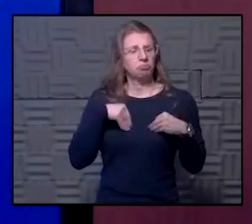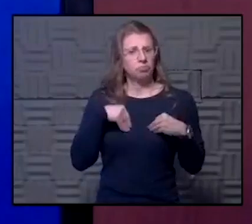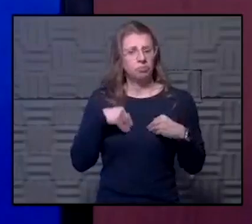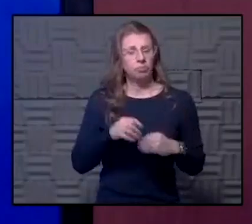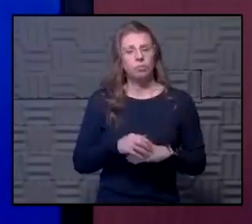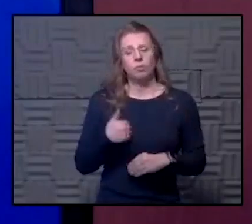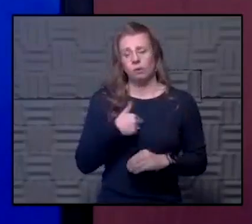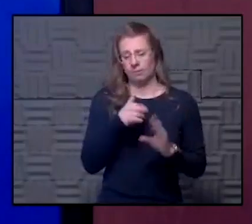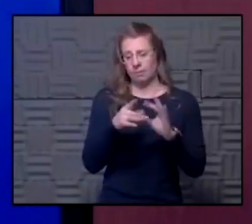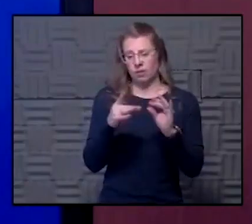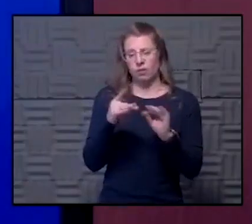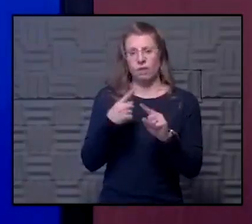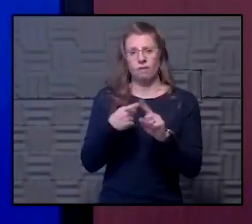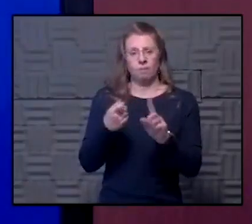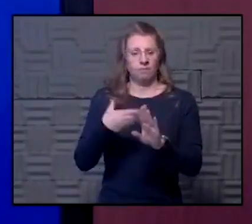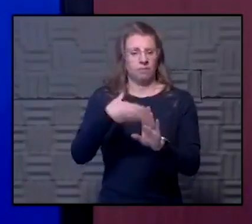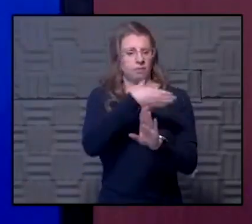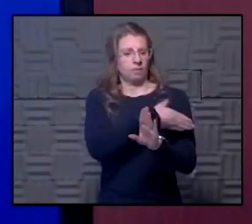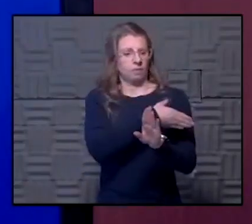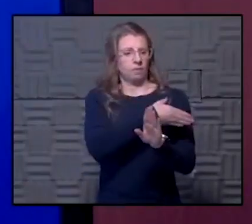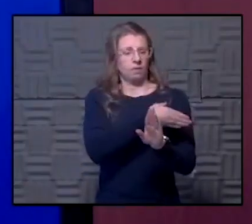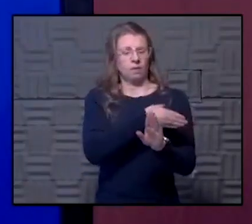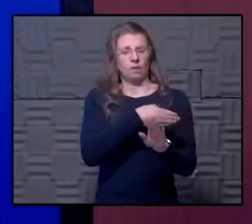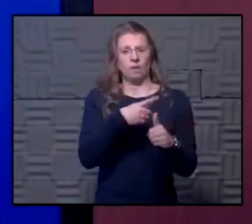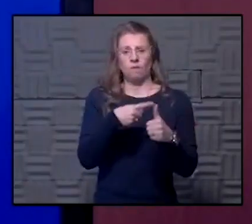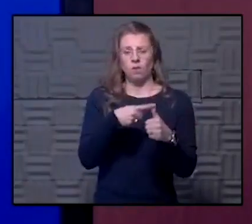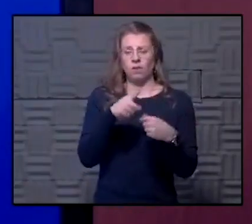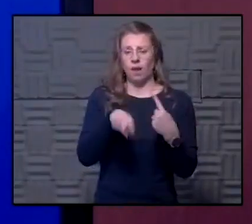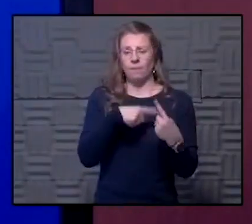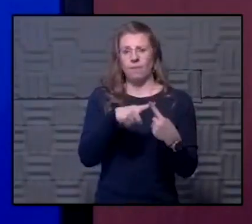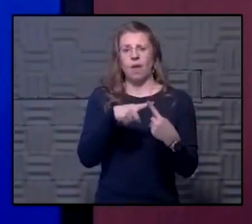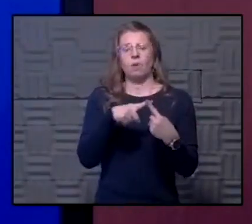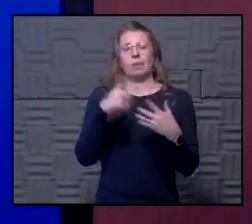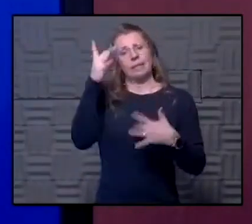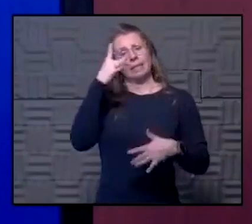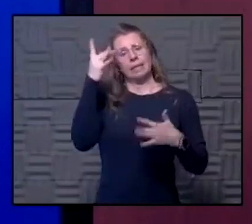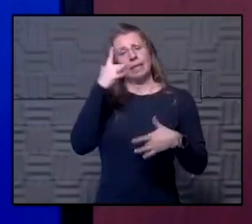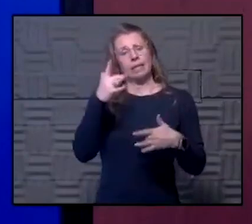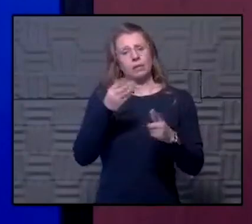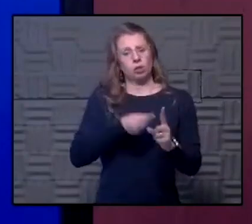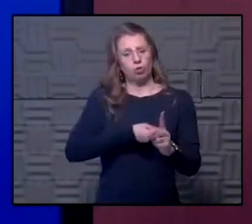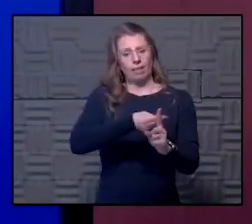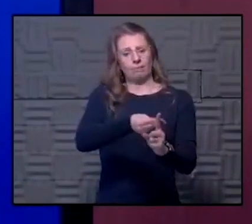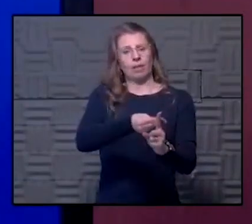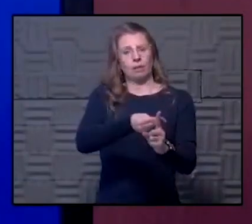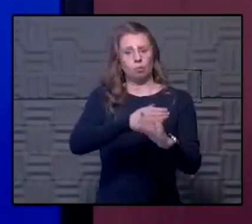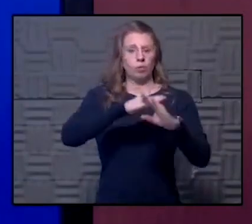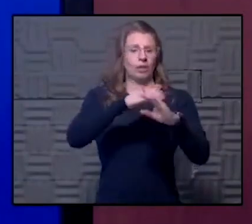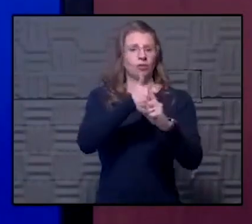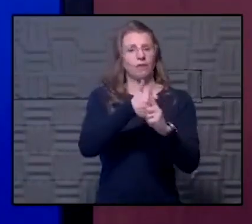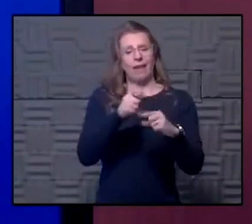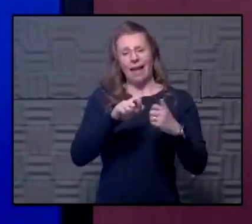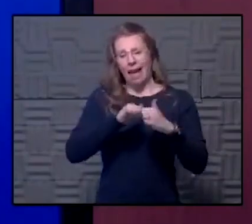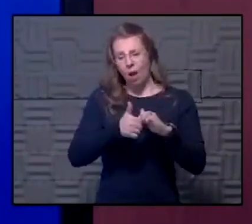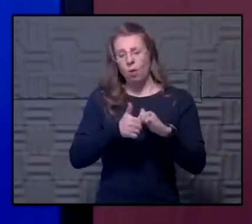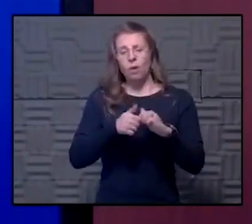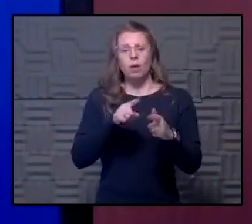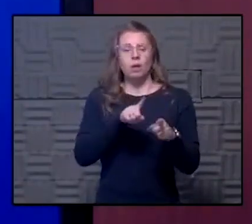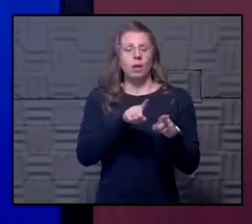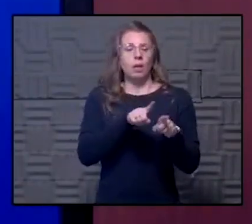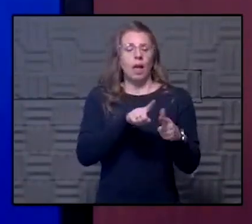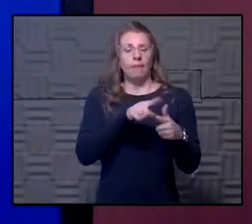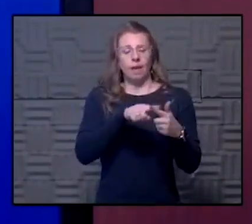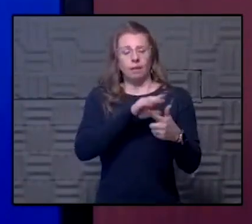said from the very beginning here, first it was about how the disease was transmitted and how to protect yourself, and then it was, what about mortality rates?